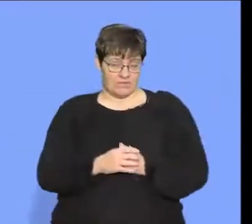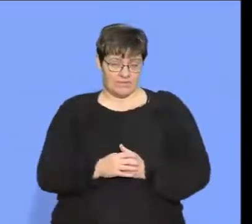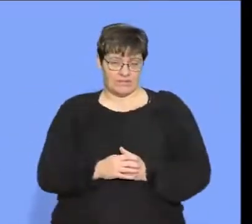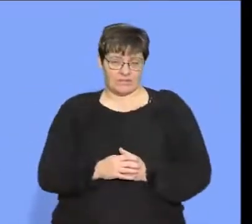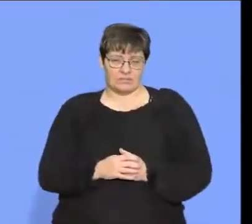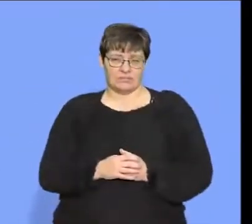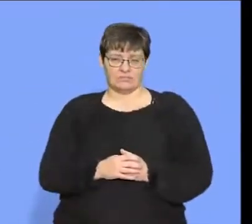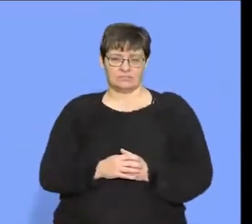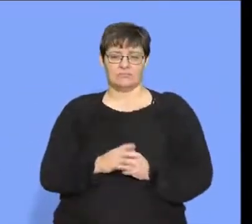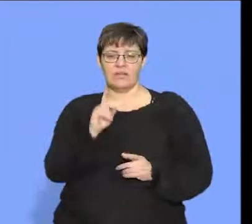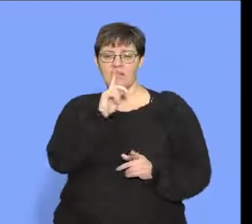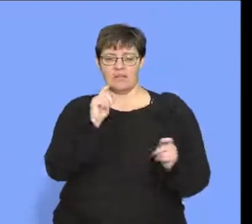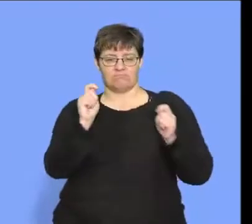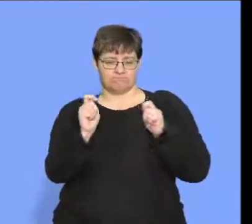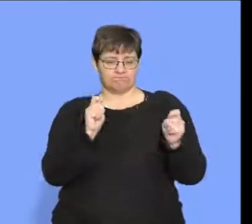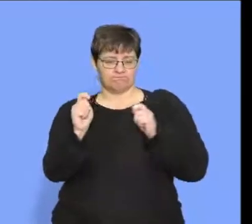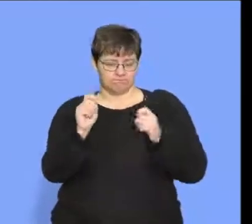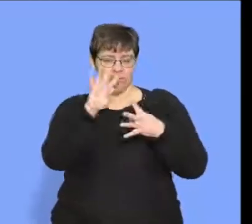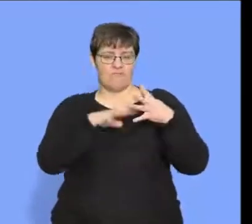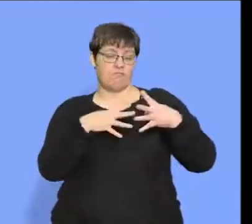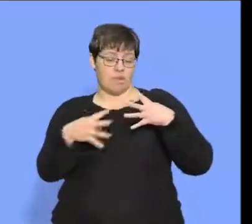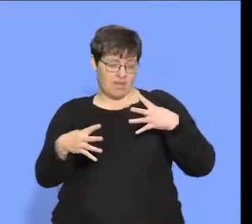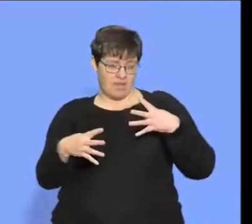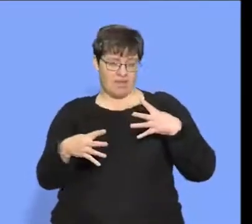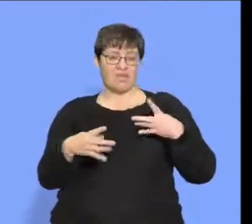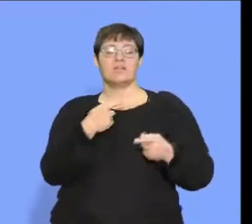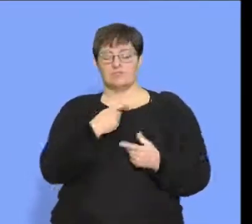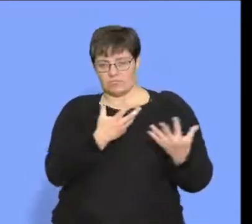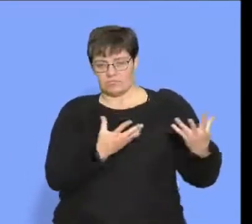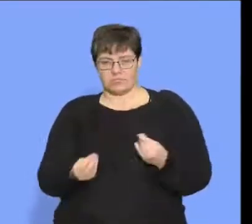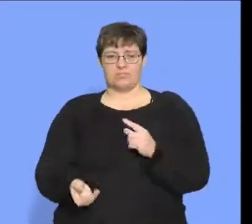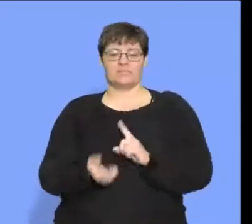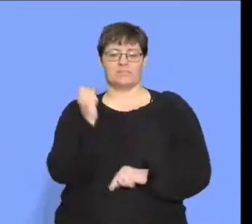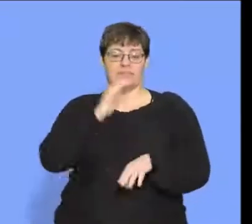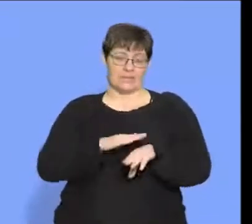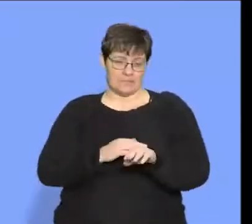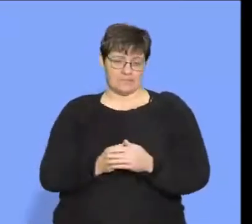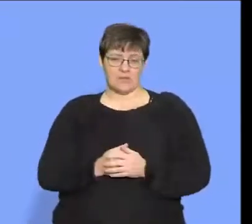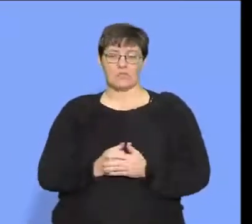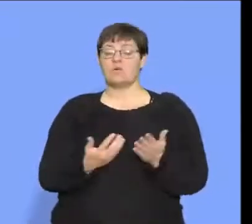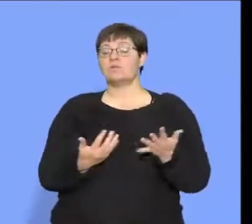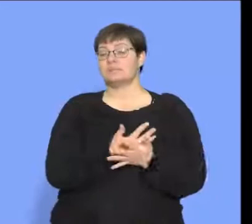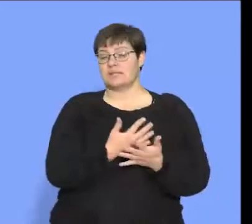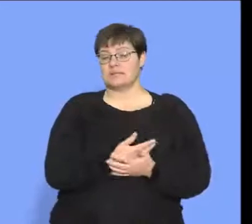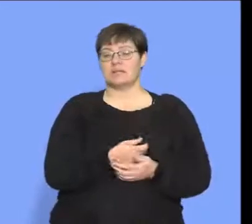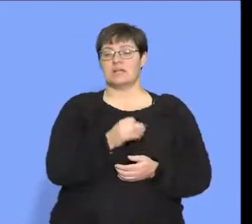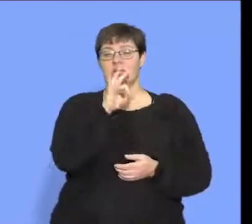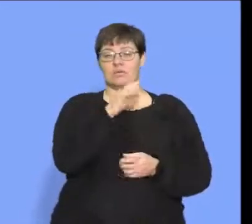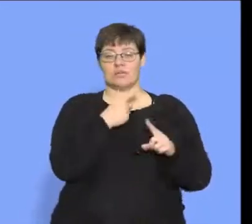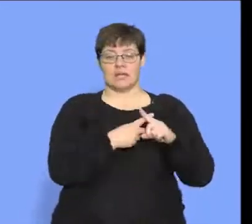we do have and then rearrange the formula to be able to get what we need. So the speed